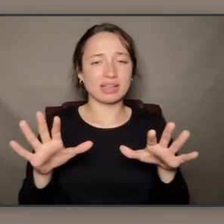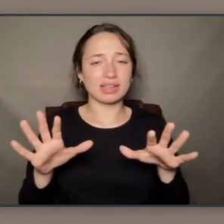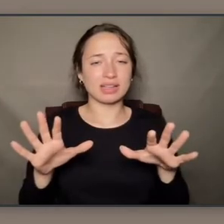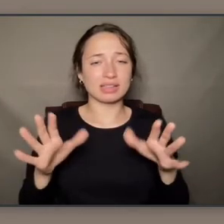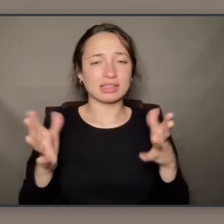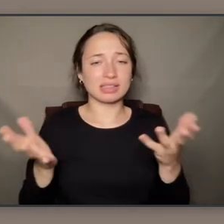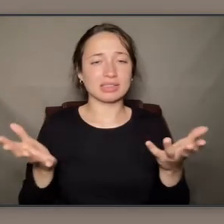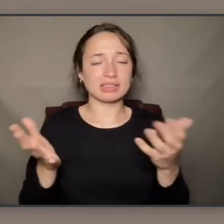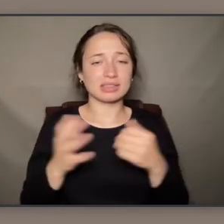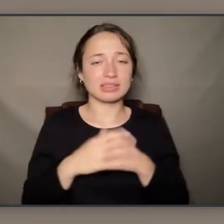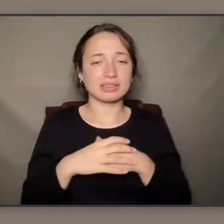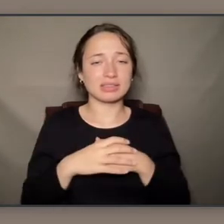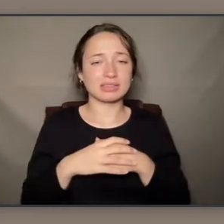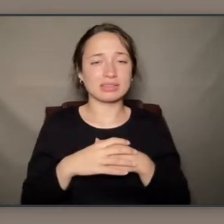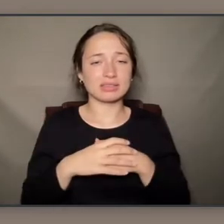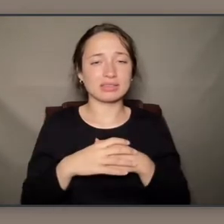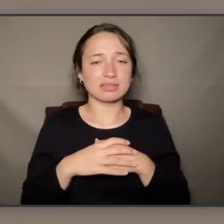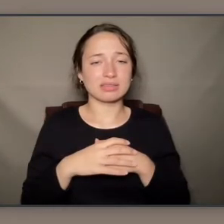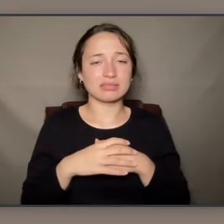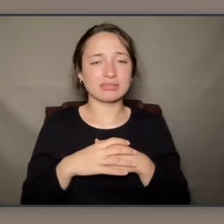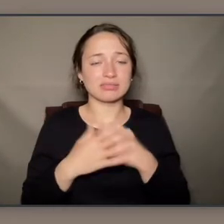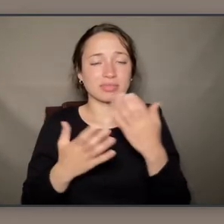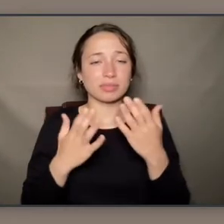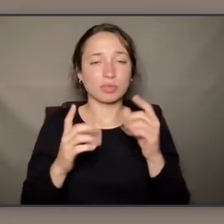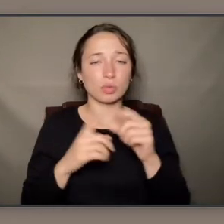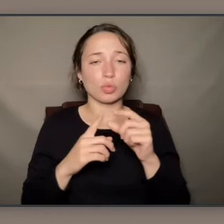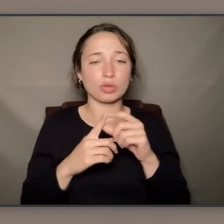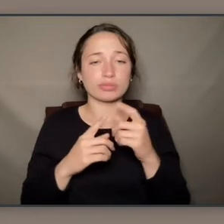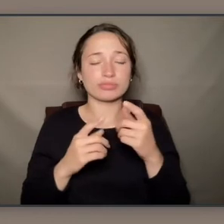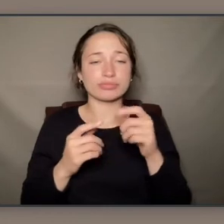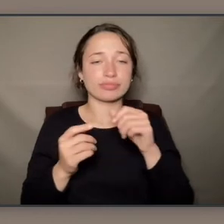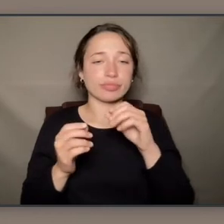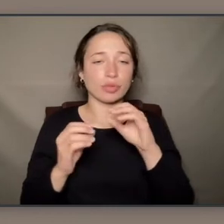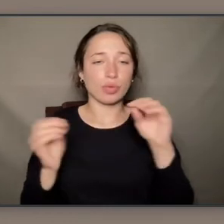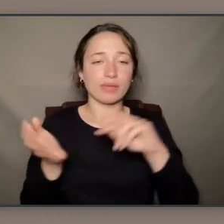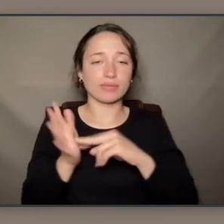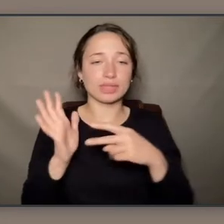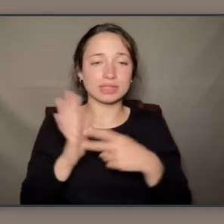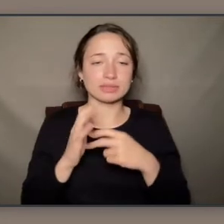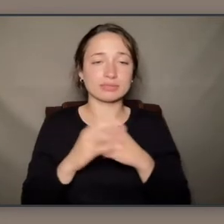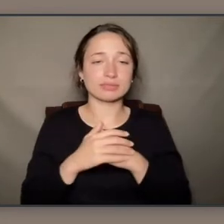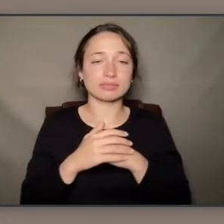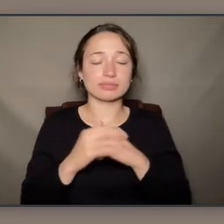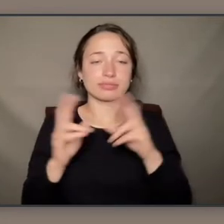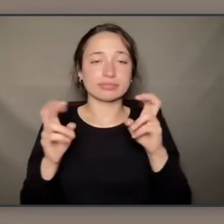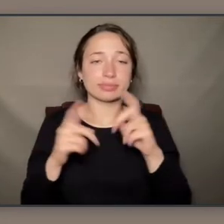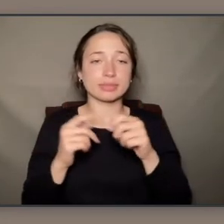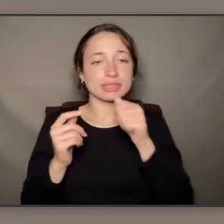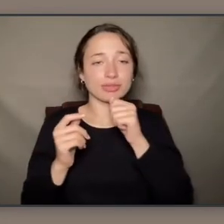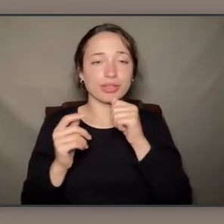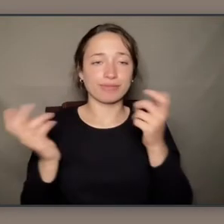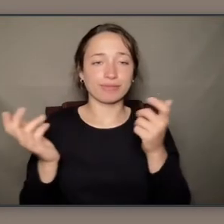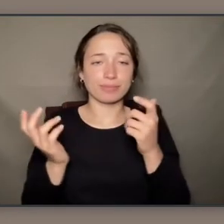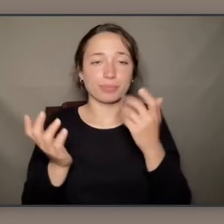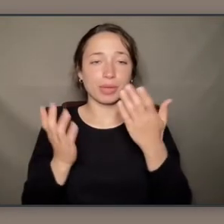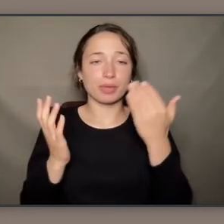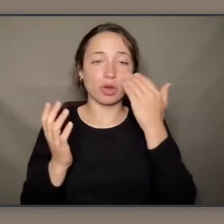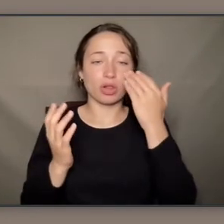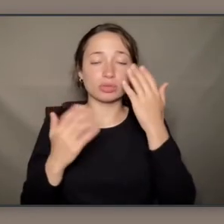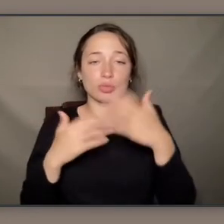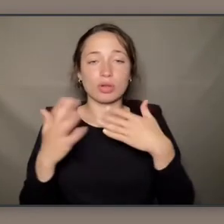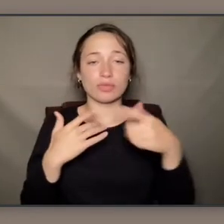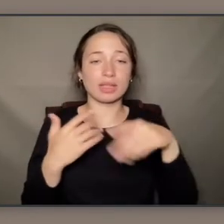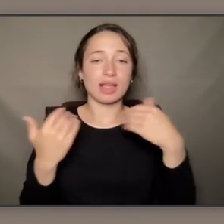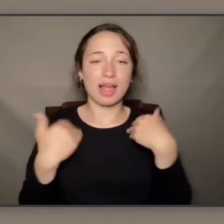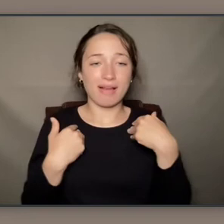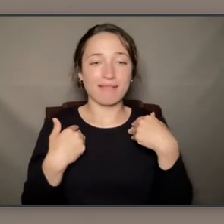Feeling inadequate? I guess the word's irrelevant. Is to be secretive about, you know, whatever knowledge